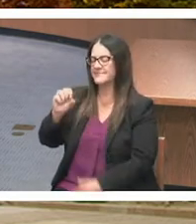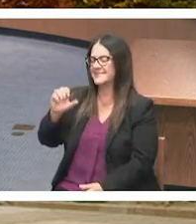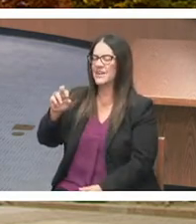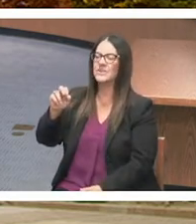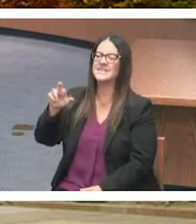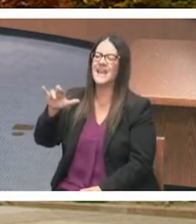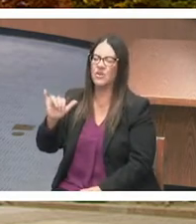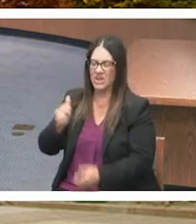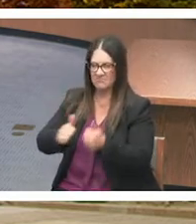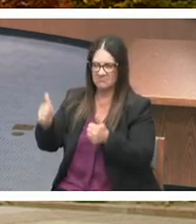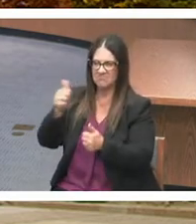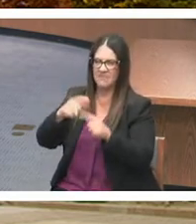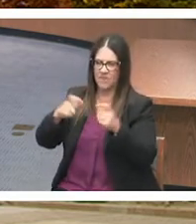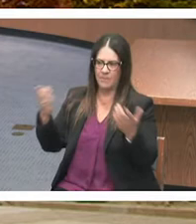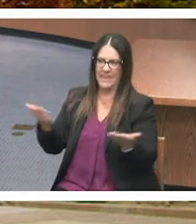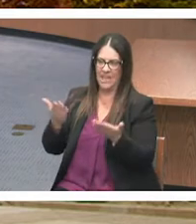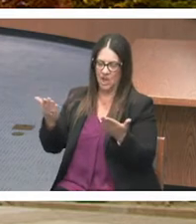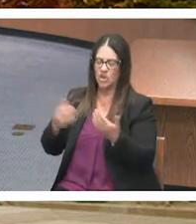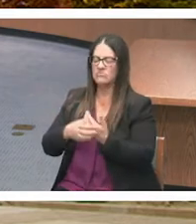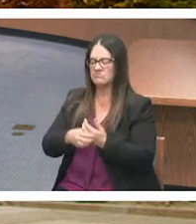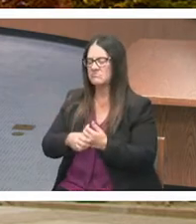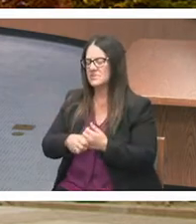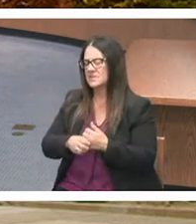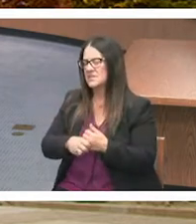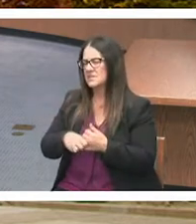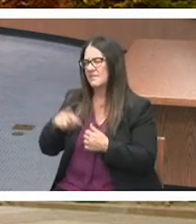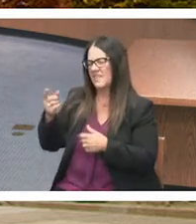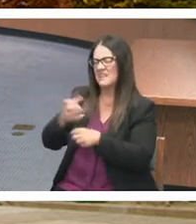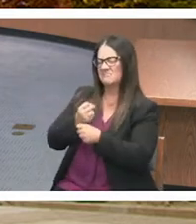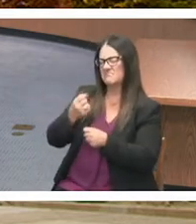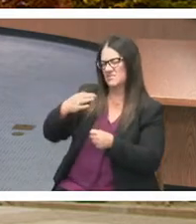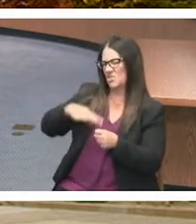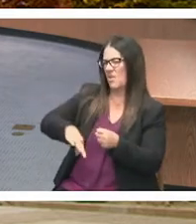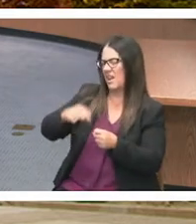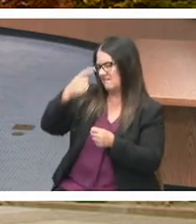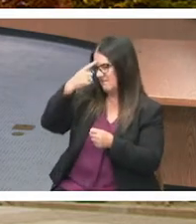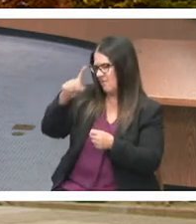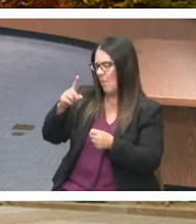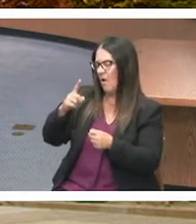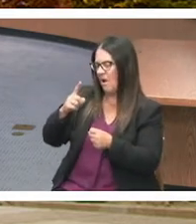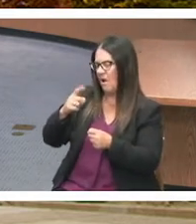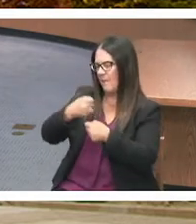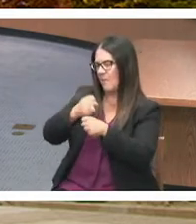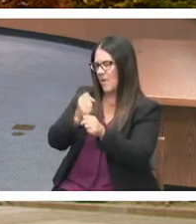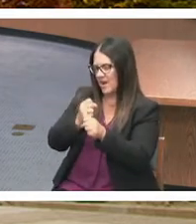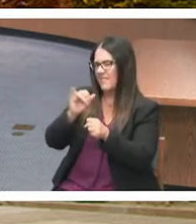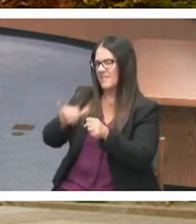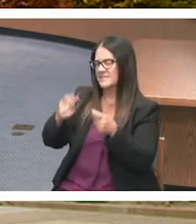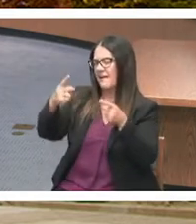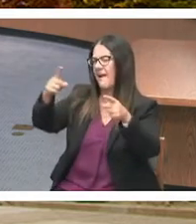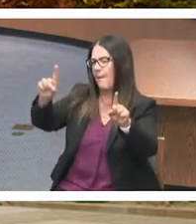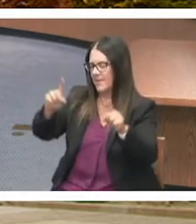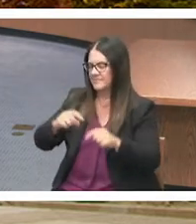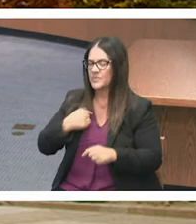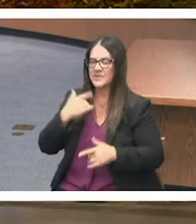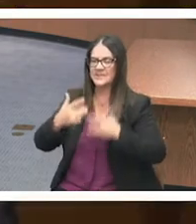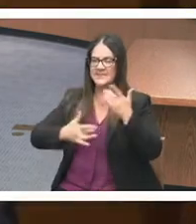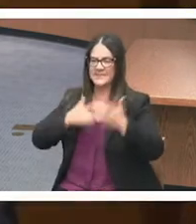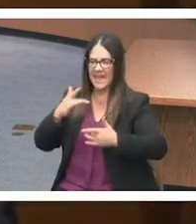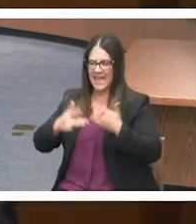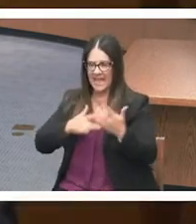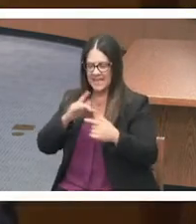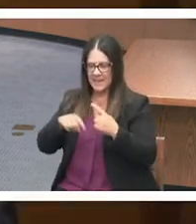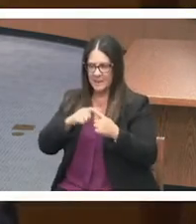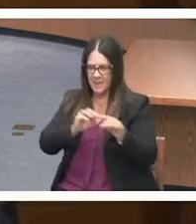Services really deserve the credit for bringing this building to fruition. We're really excited about